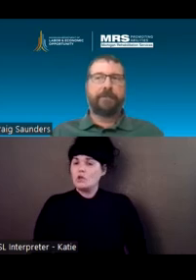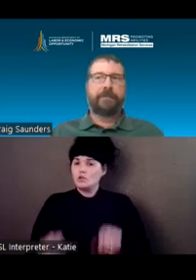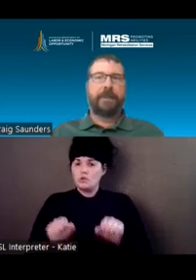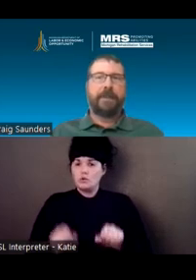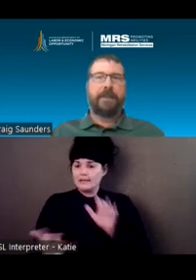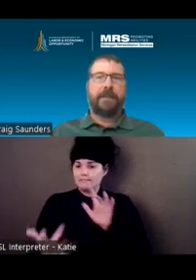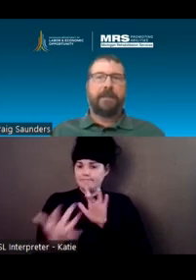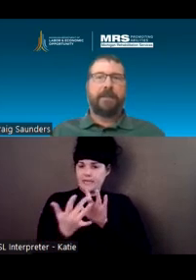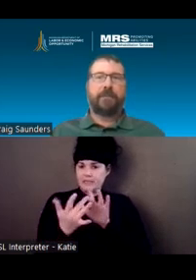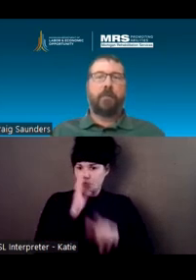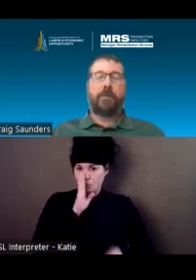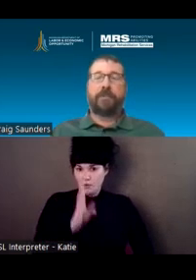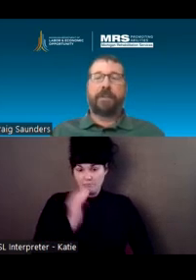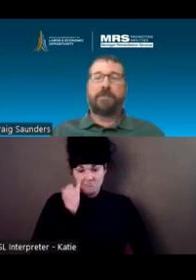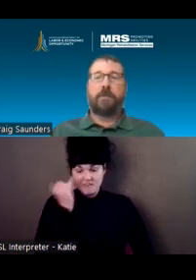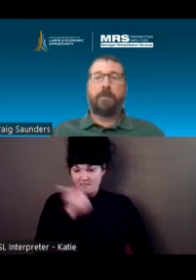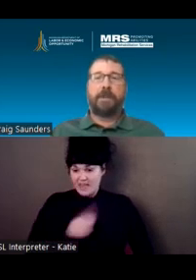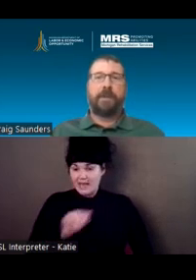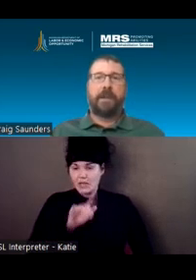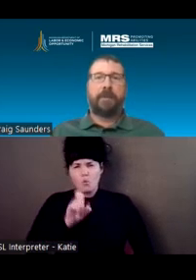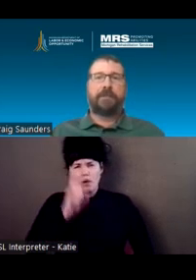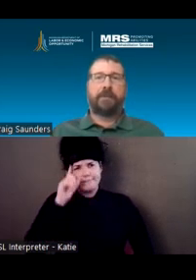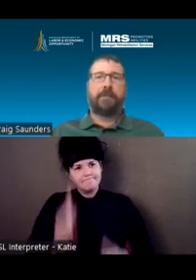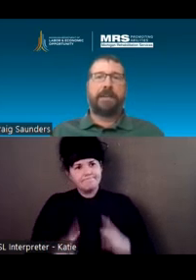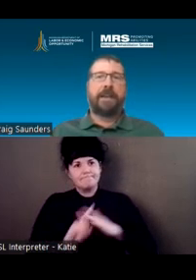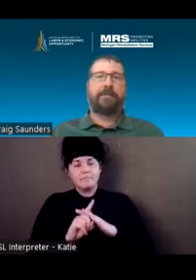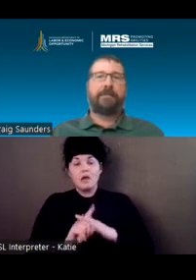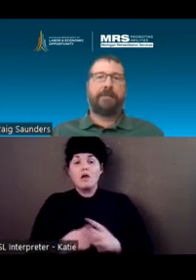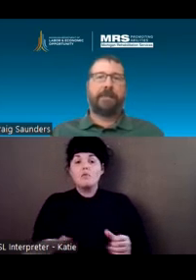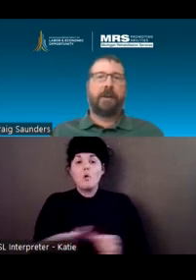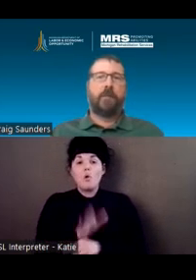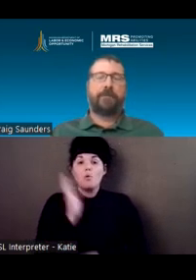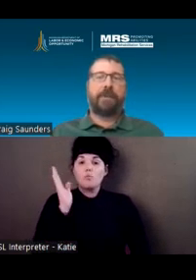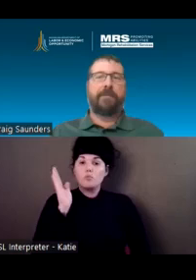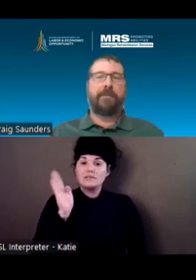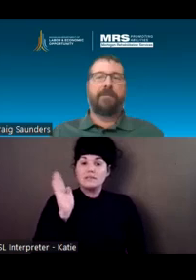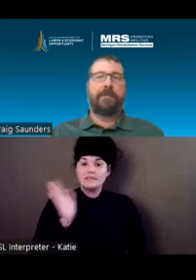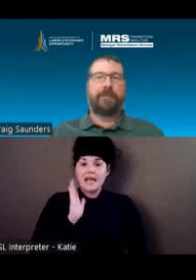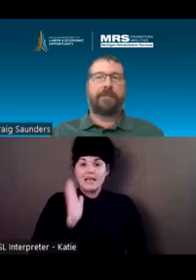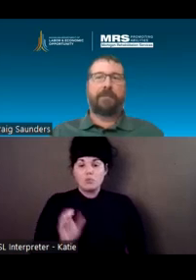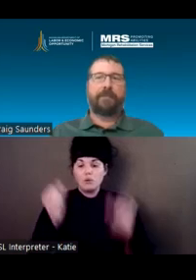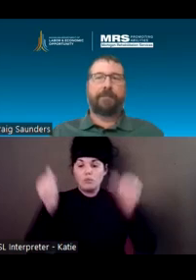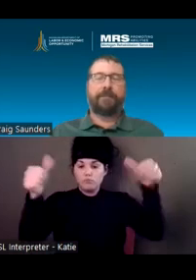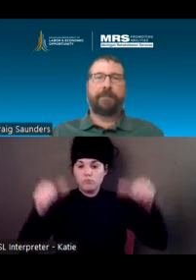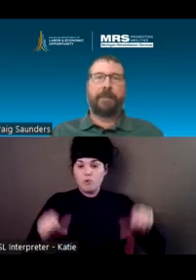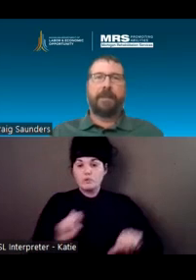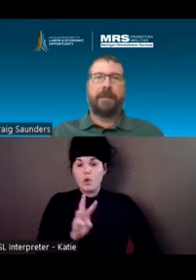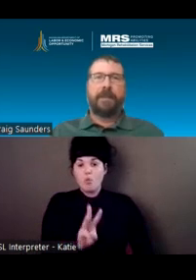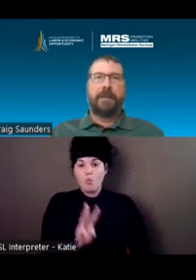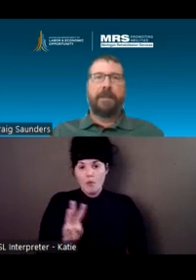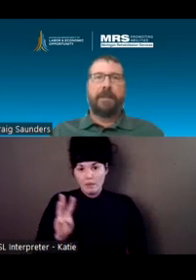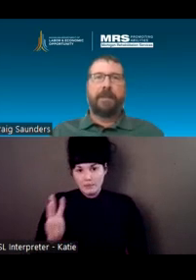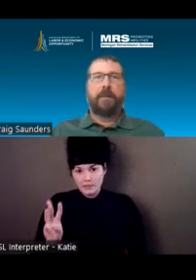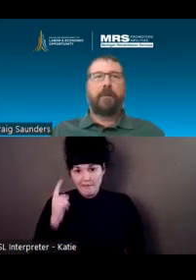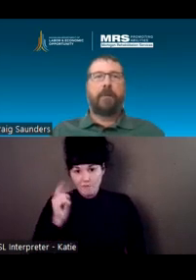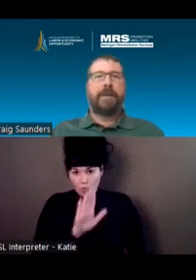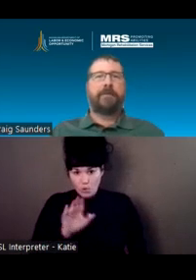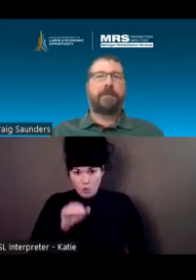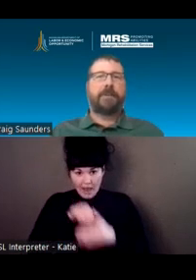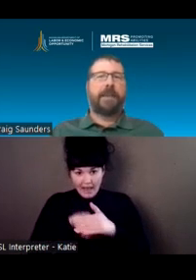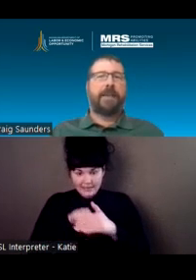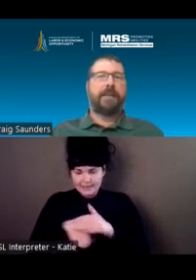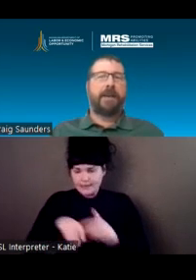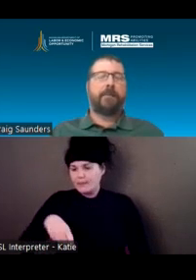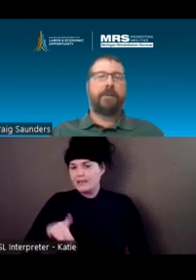questions. This whole presentation will be available as a PDF on our website for your access. But before we